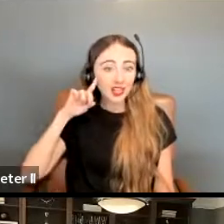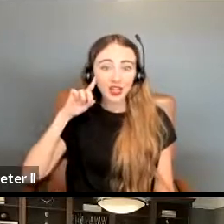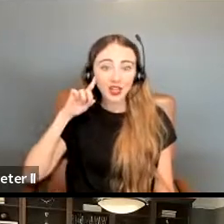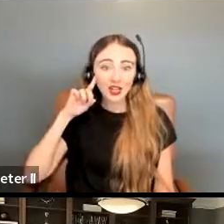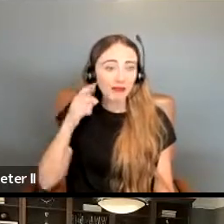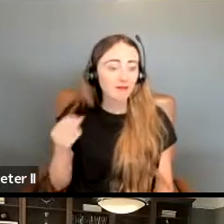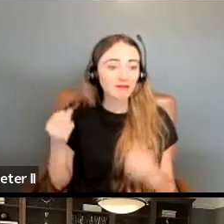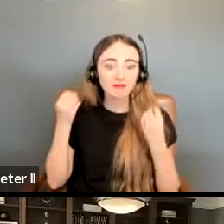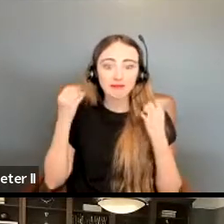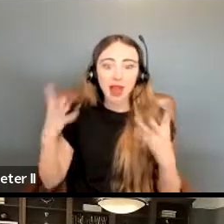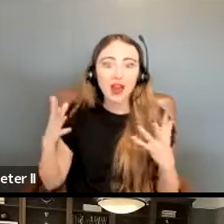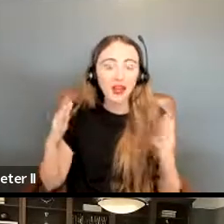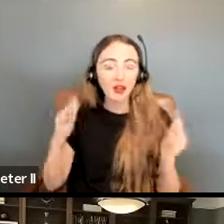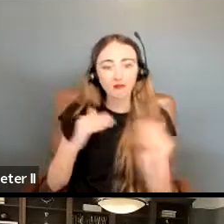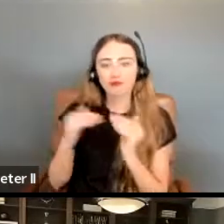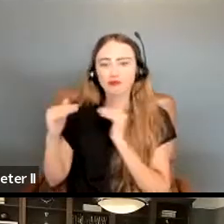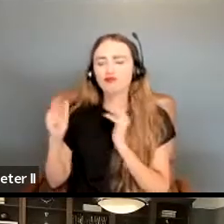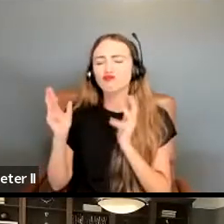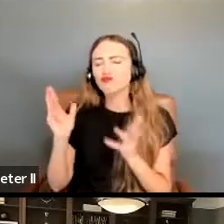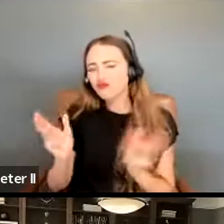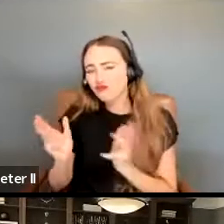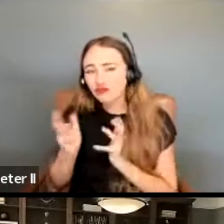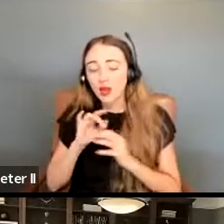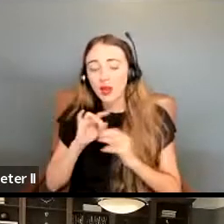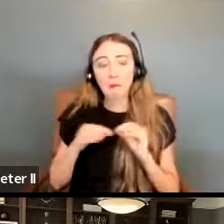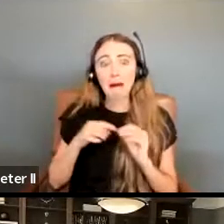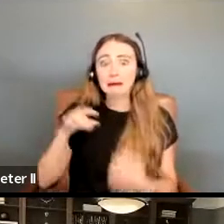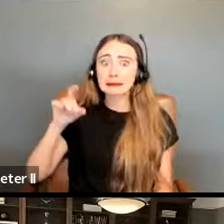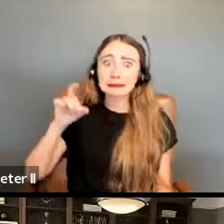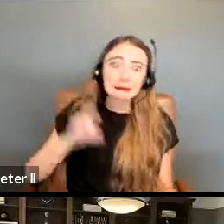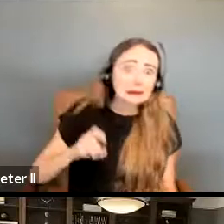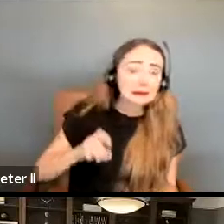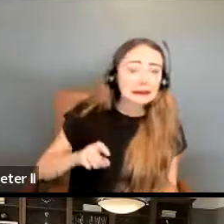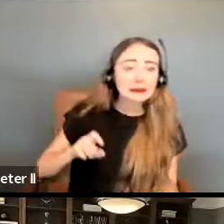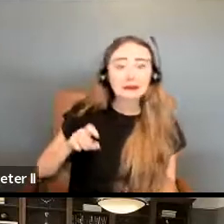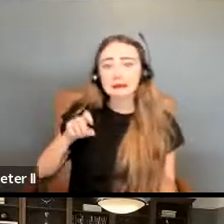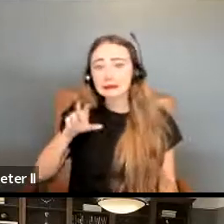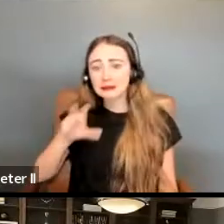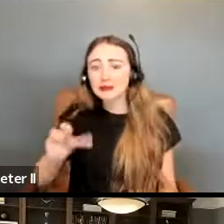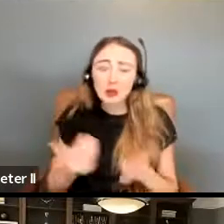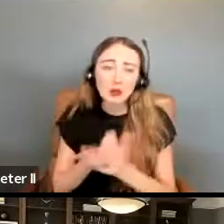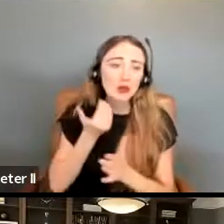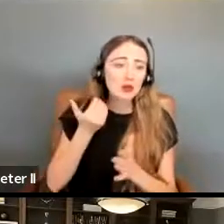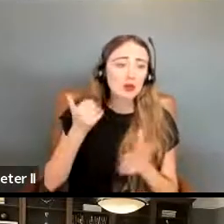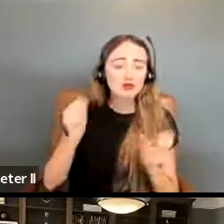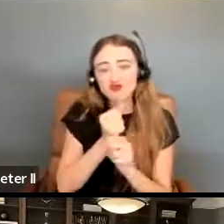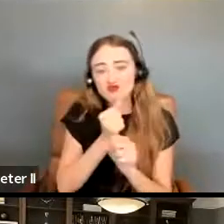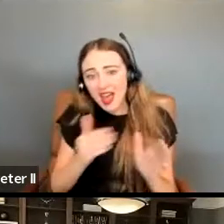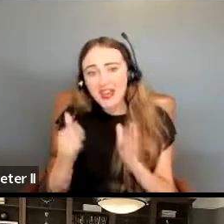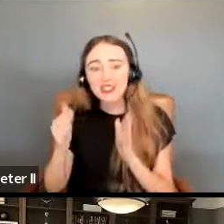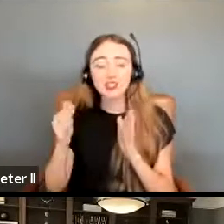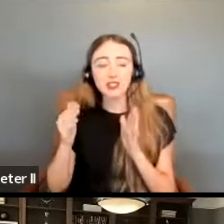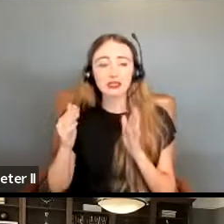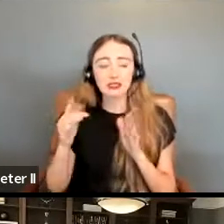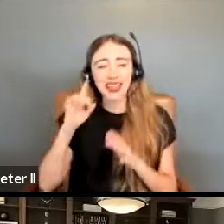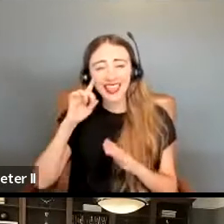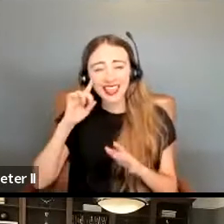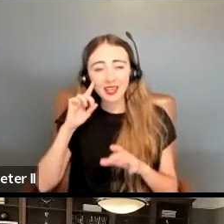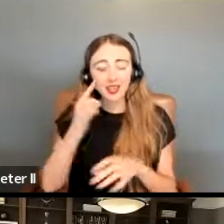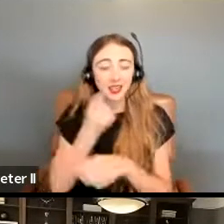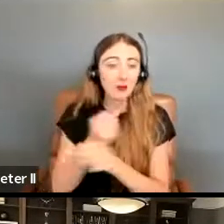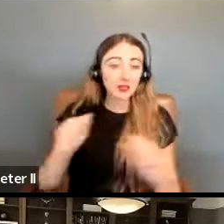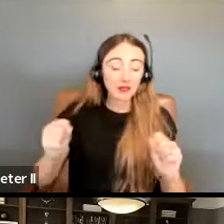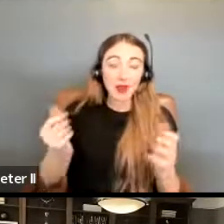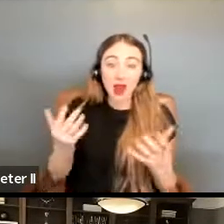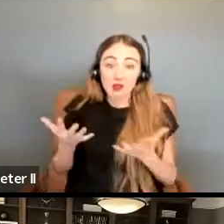of our colleagues' conversation from earlier about needed investments in new strategies to think about safety. And I just